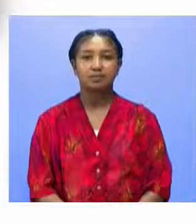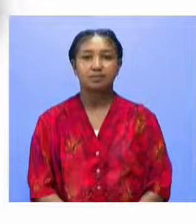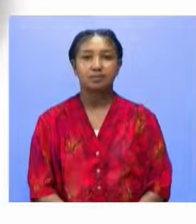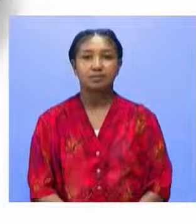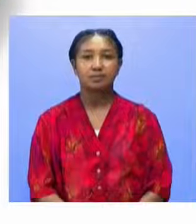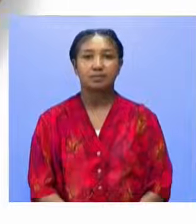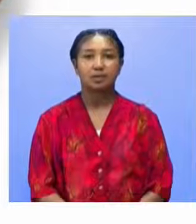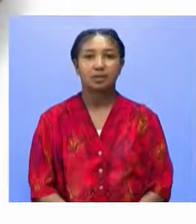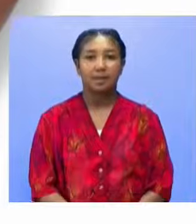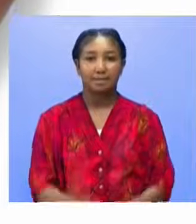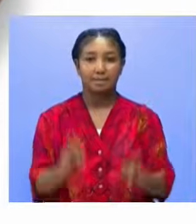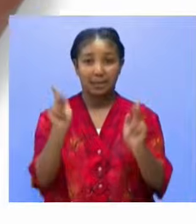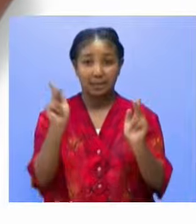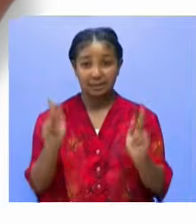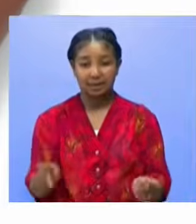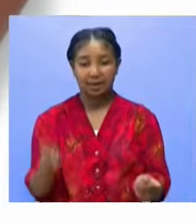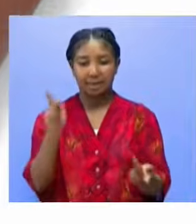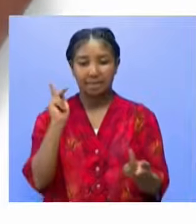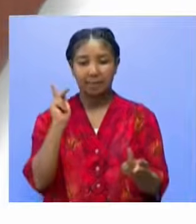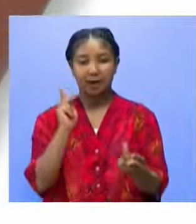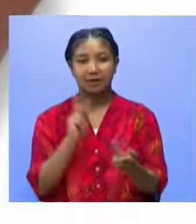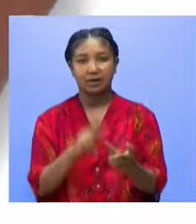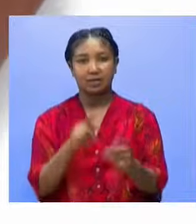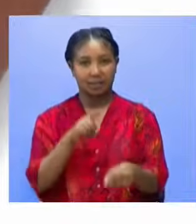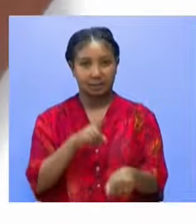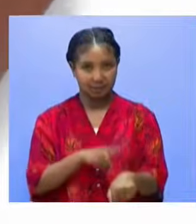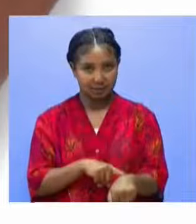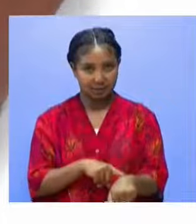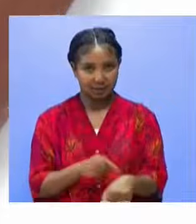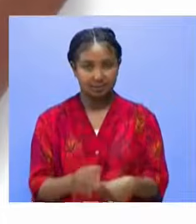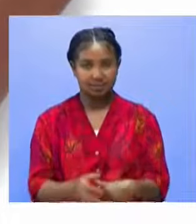Present perfect tense.